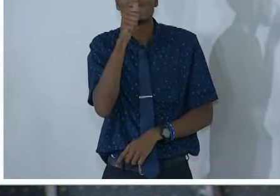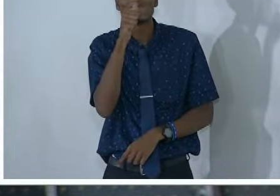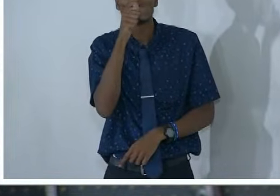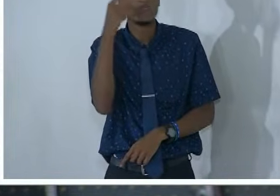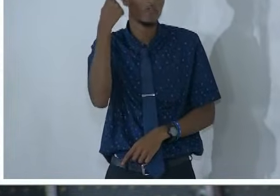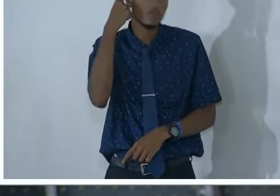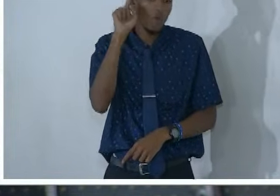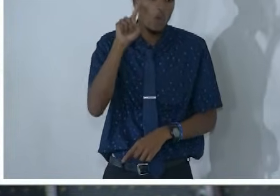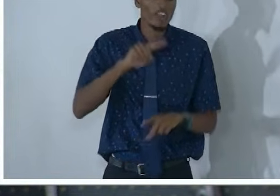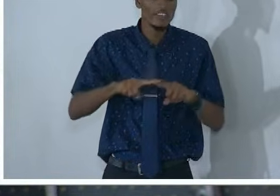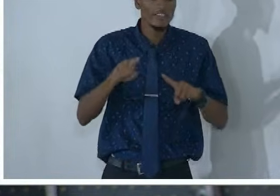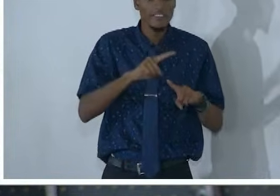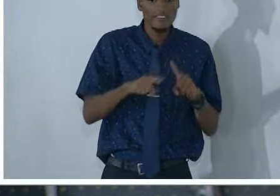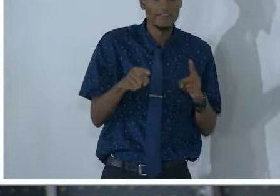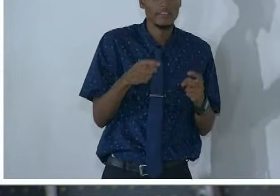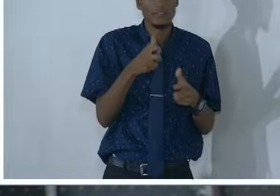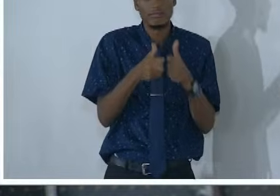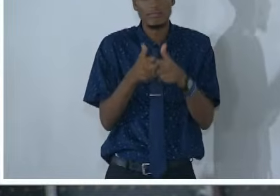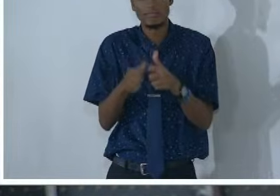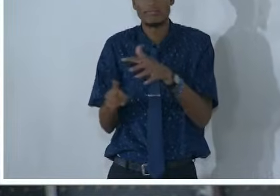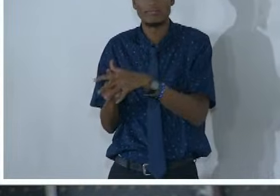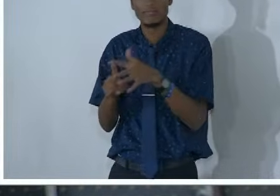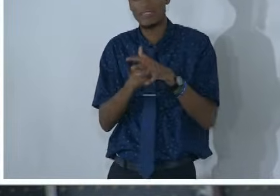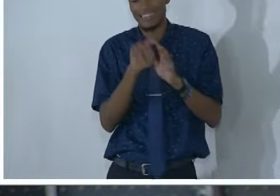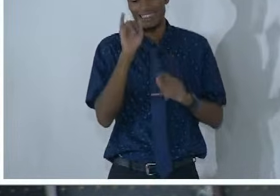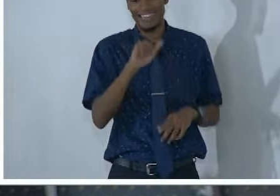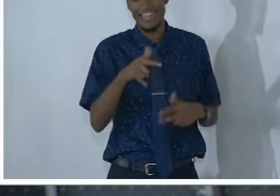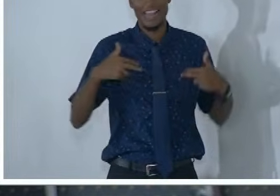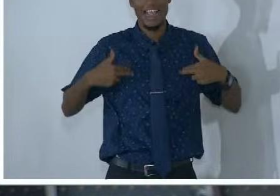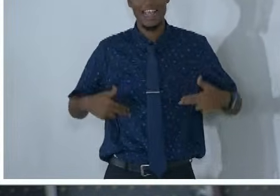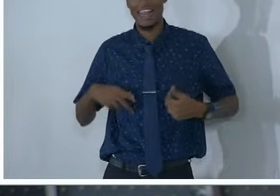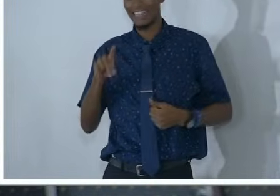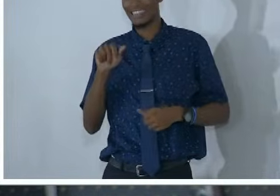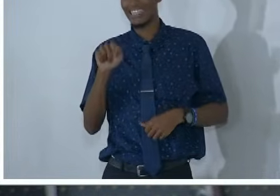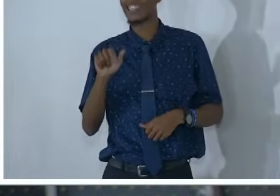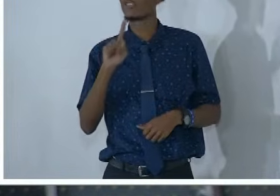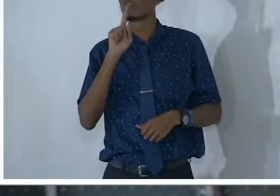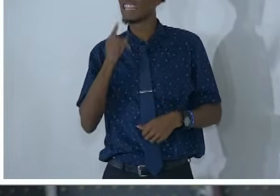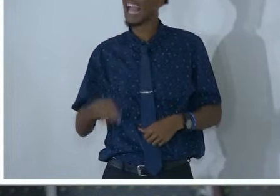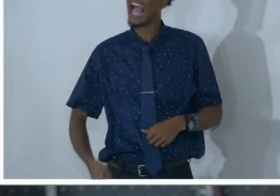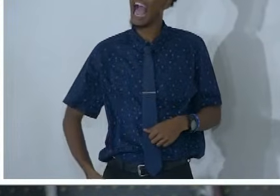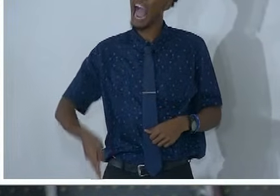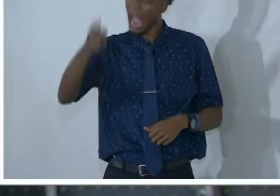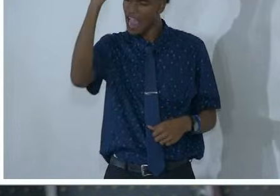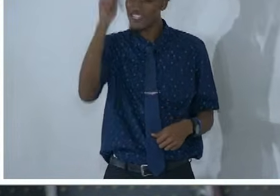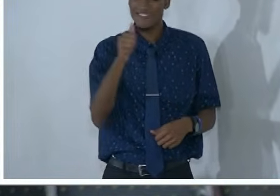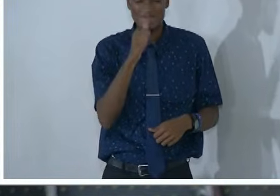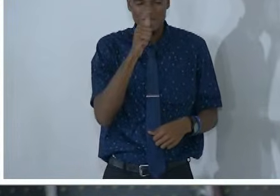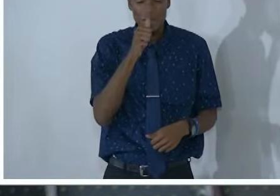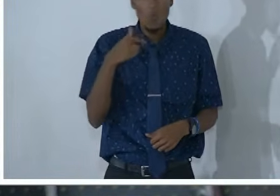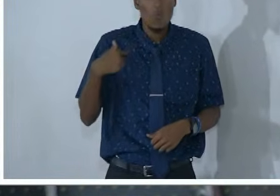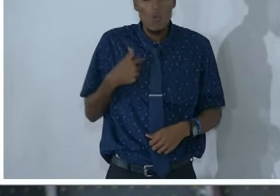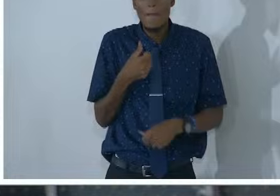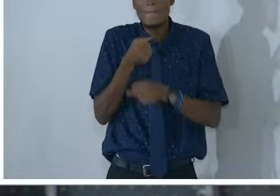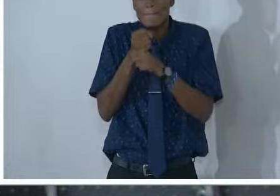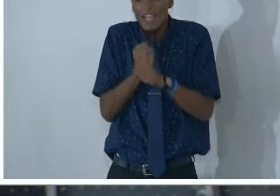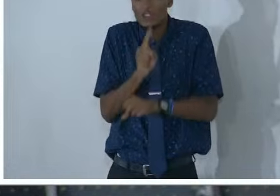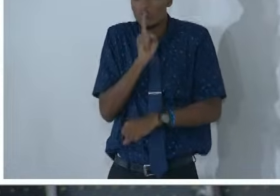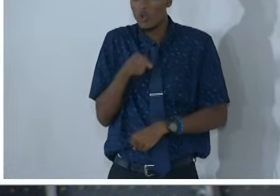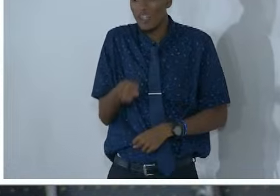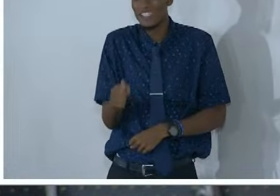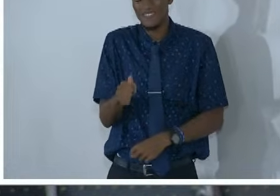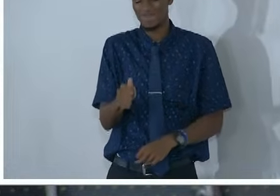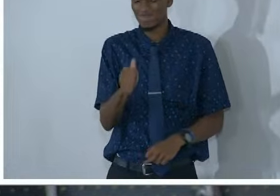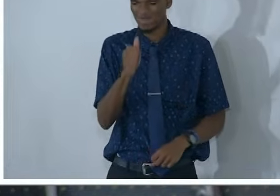resolving disputes. Health data is highly confidential. We spend a lot of time ensuring that it is preserved, that type